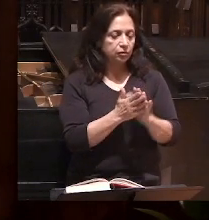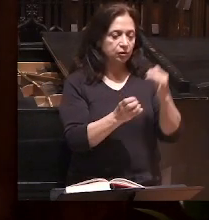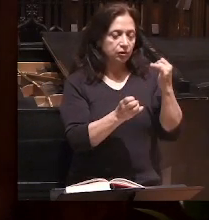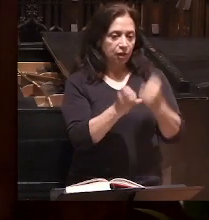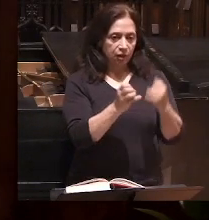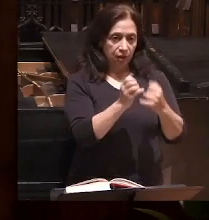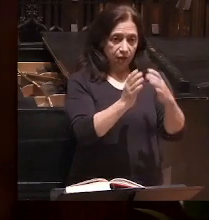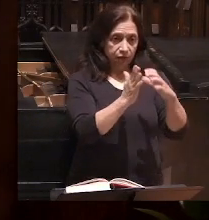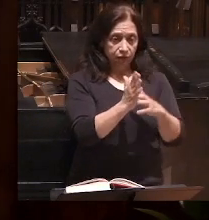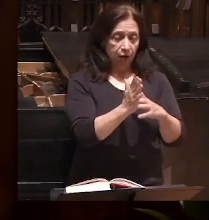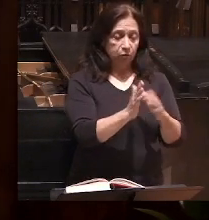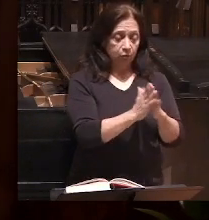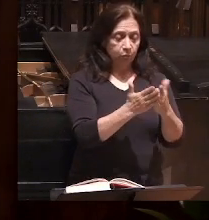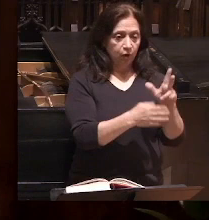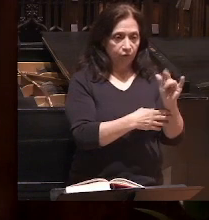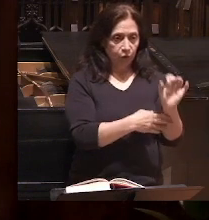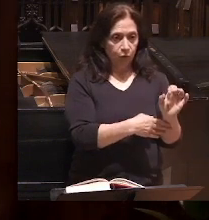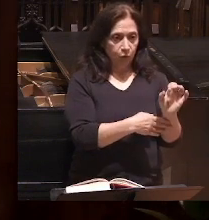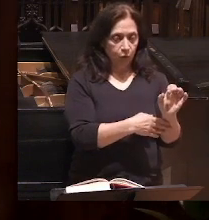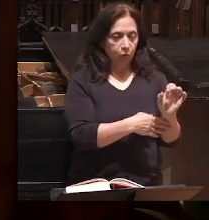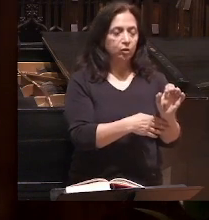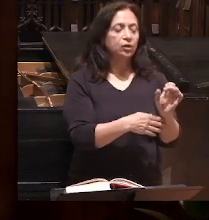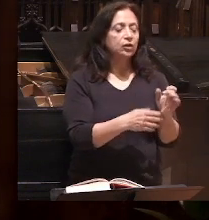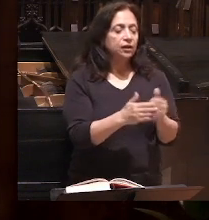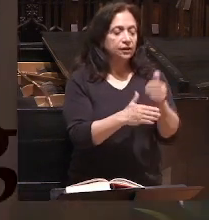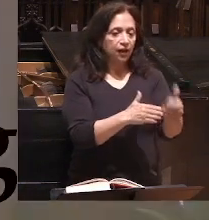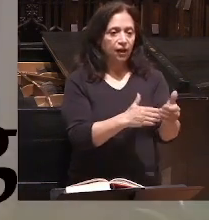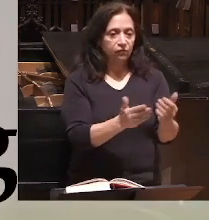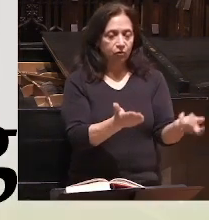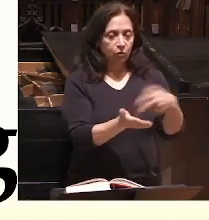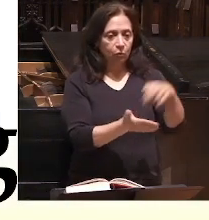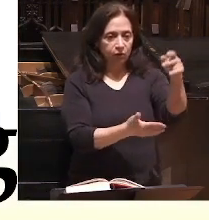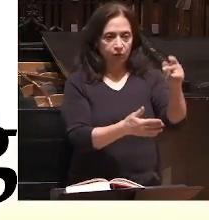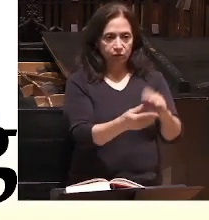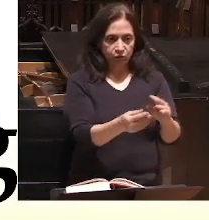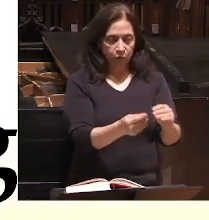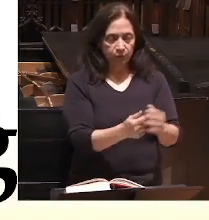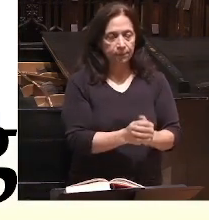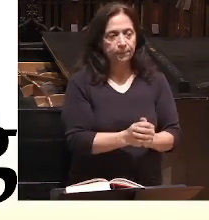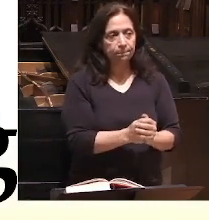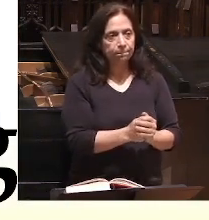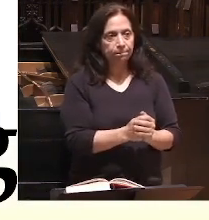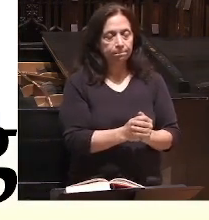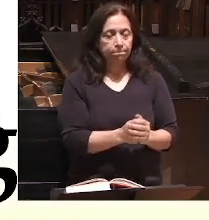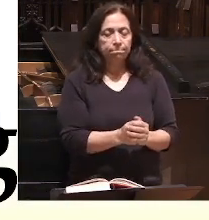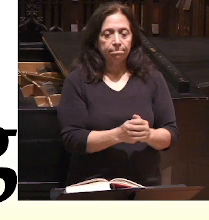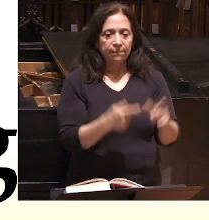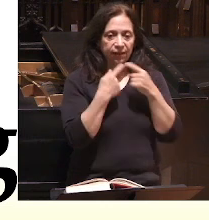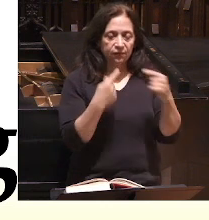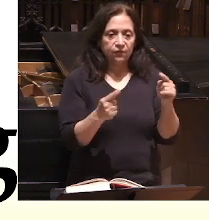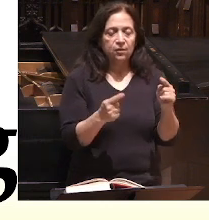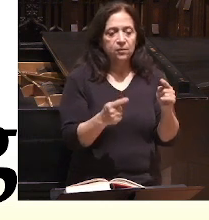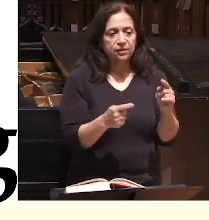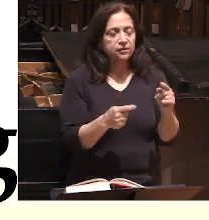of Luke. It is a post-resurrection story, and it is well known as the walk